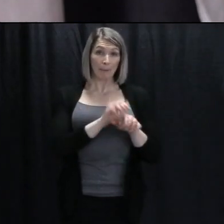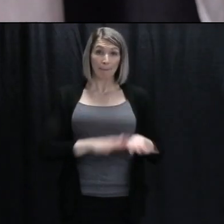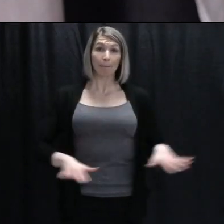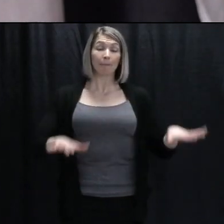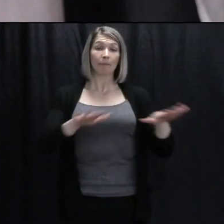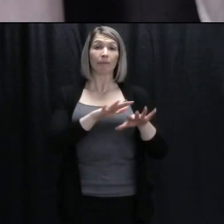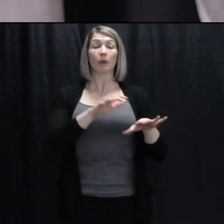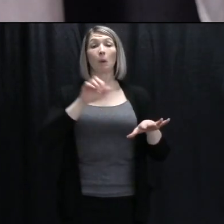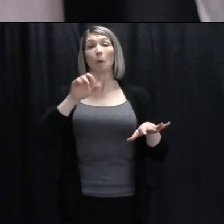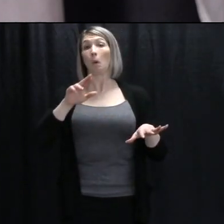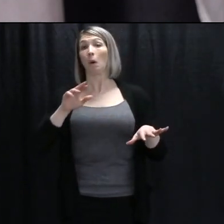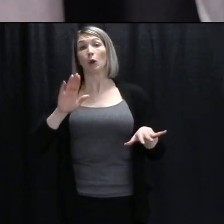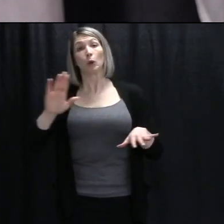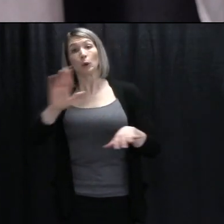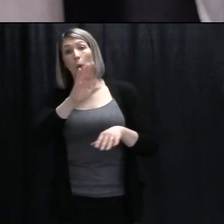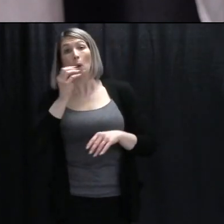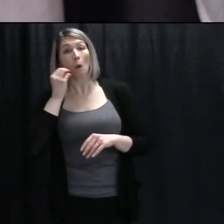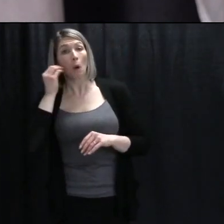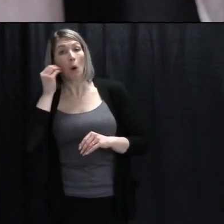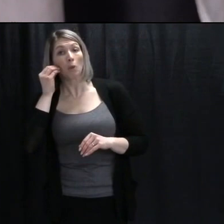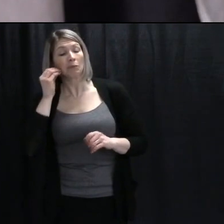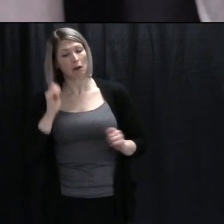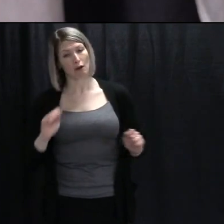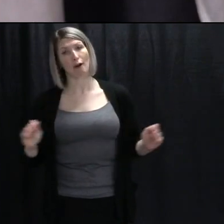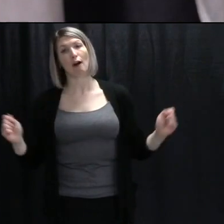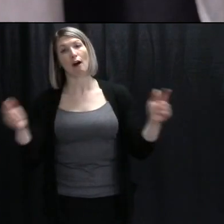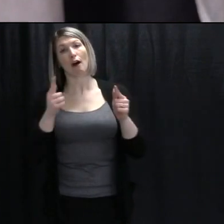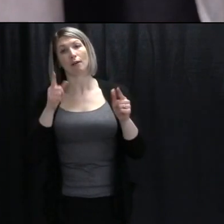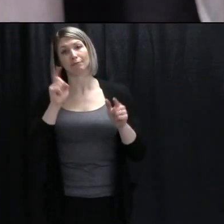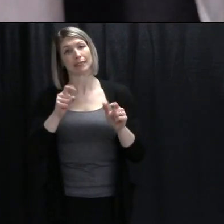have to do that in their own homes and in our communities as well.